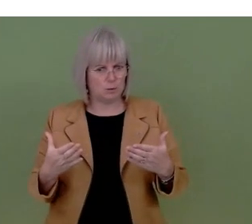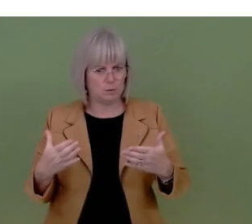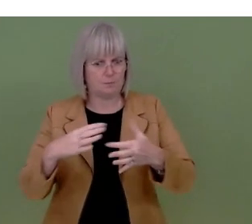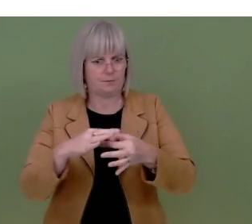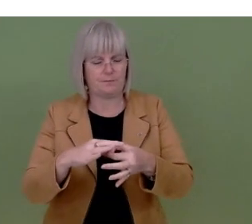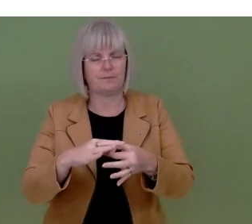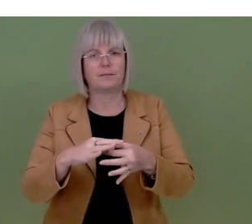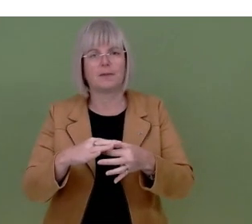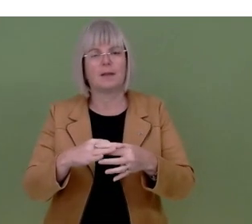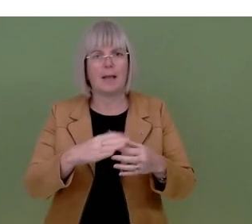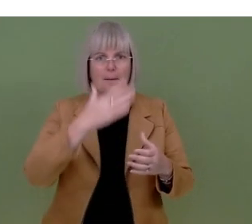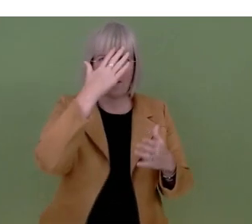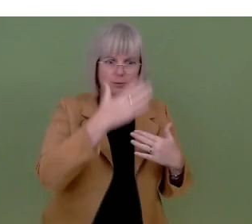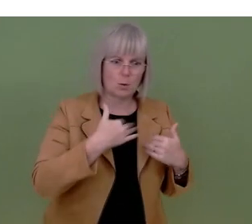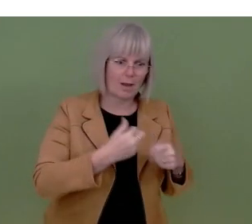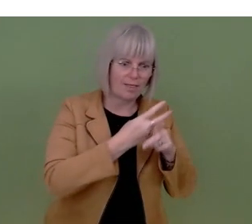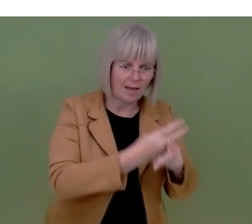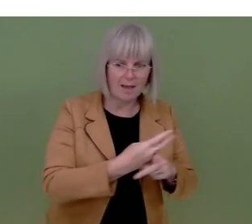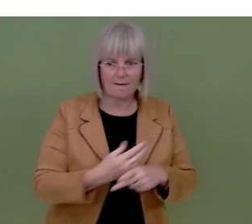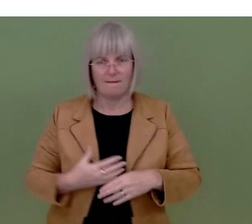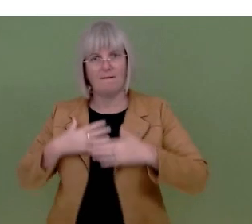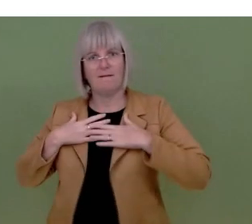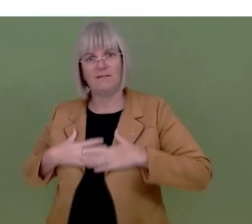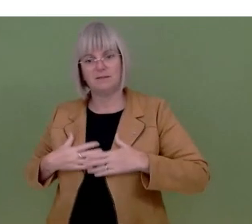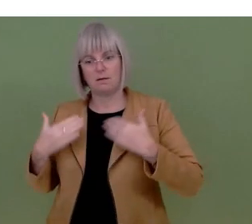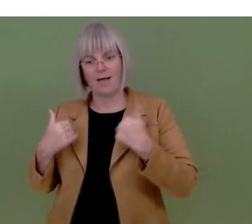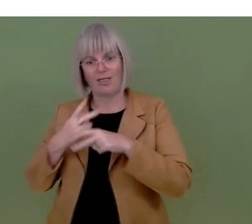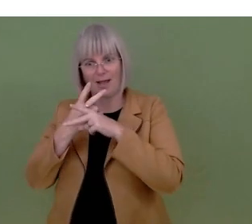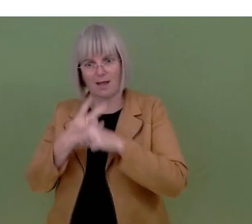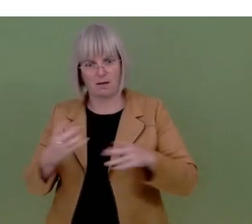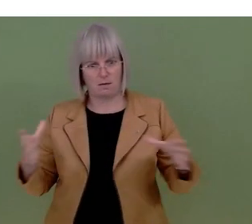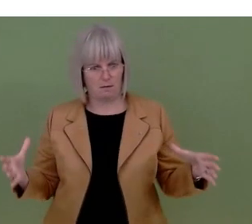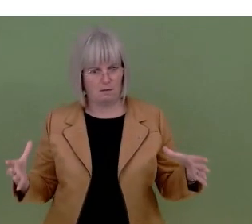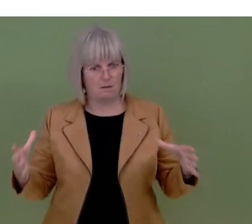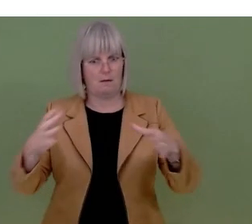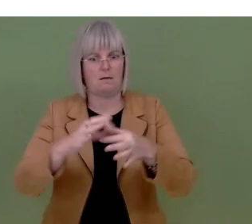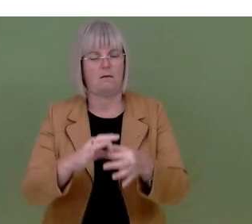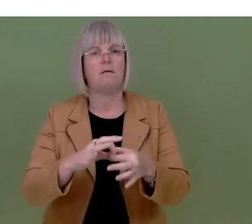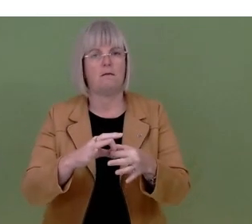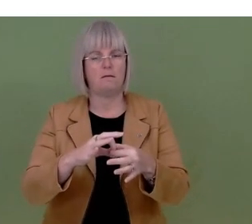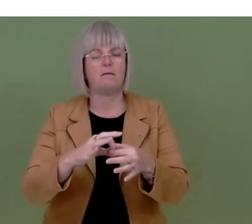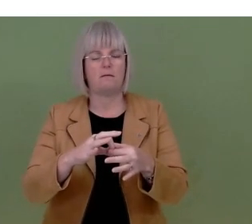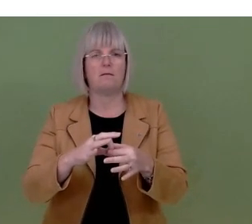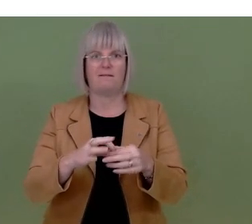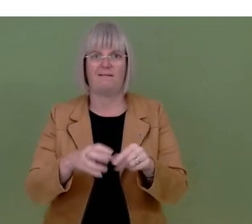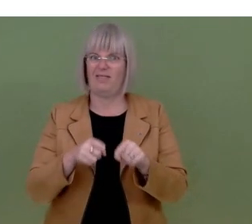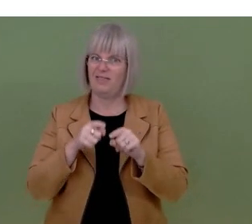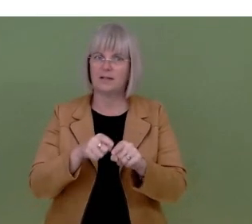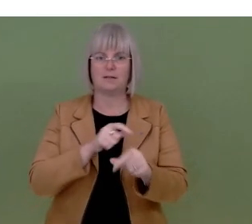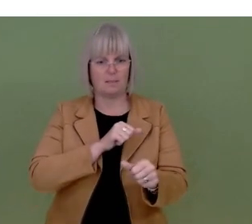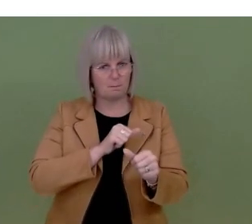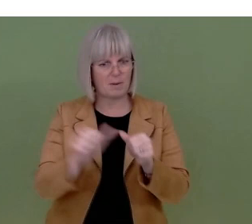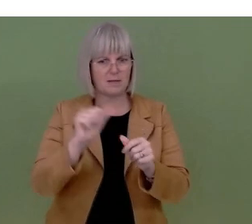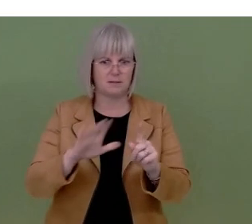healthcare, bringing those different forms of healthcare together in the best interests of our patients